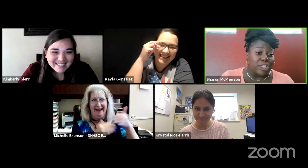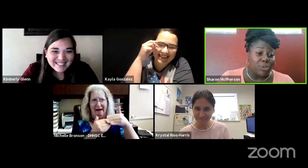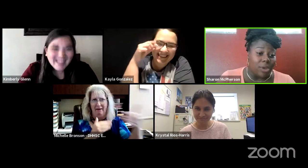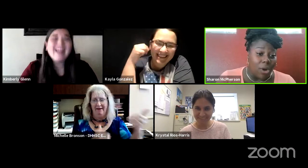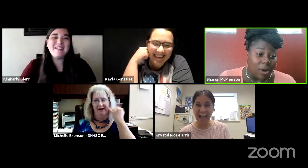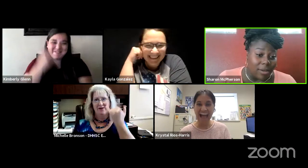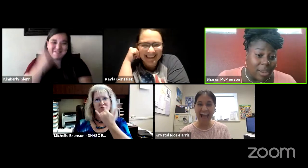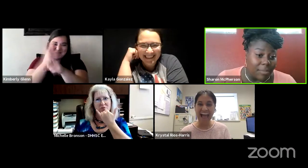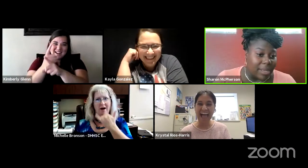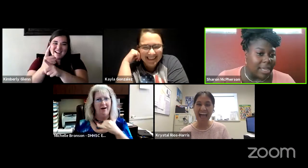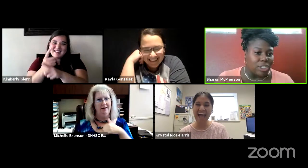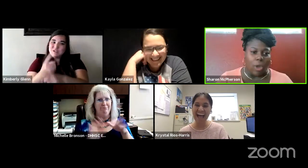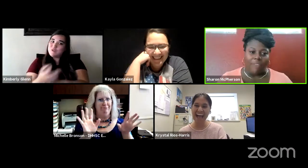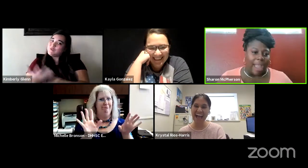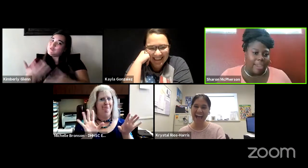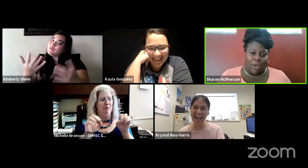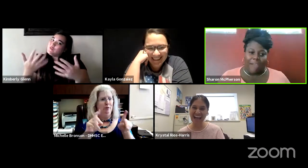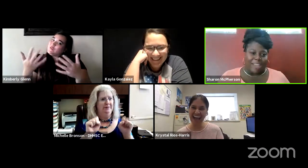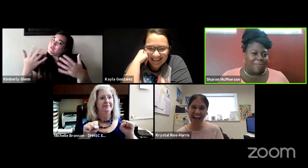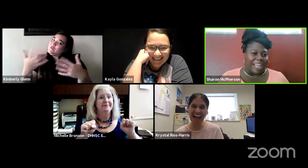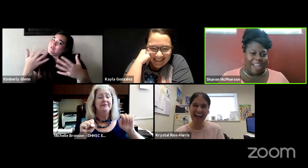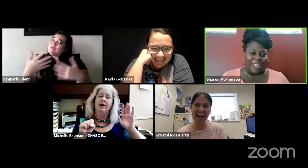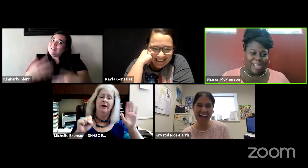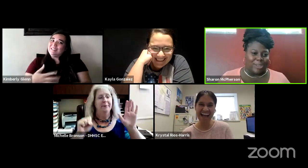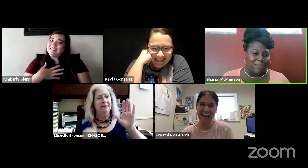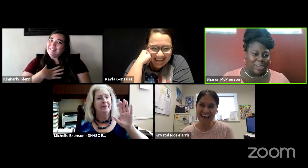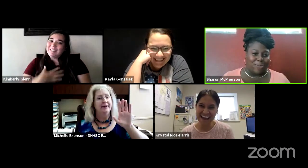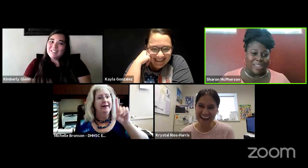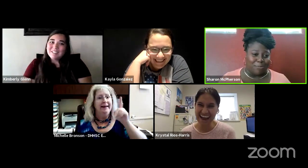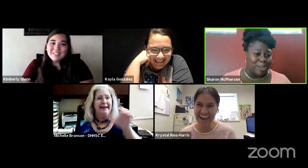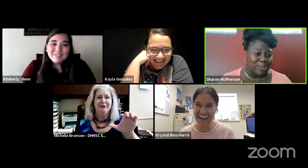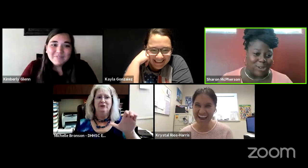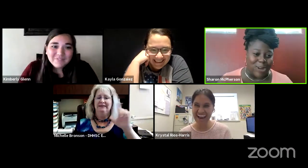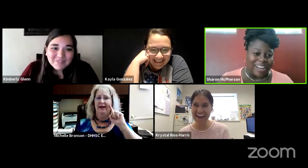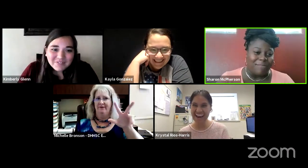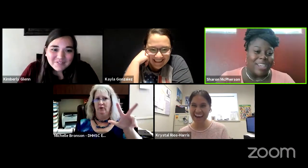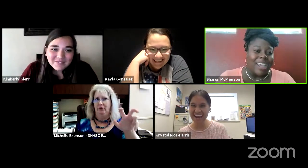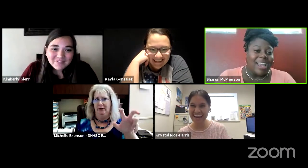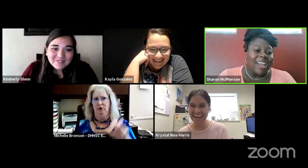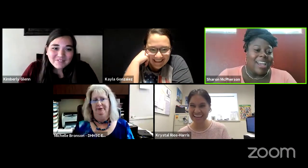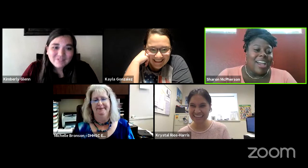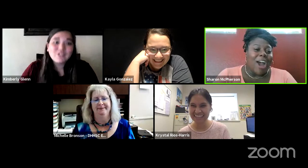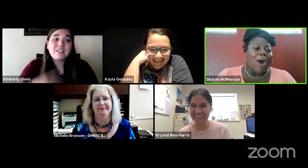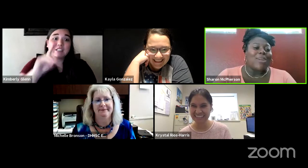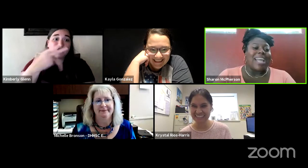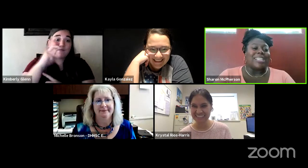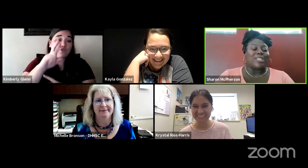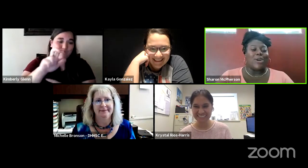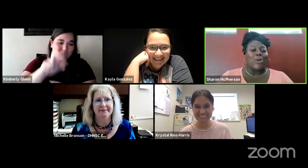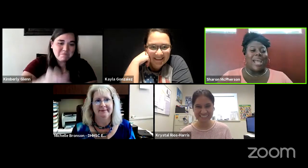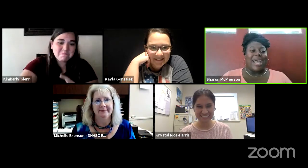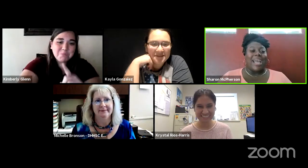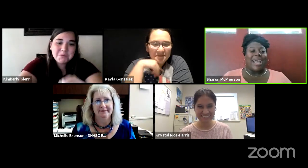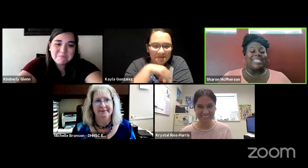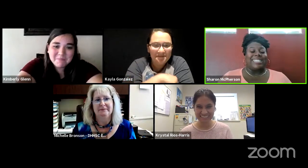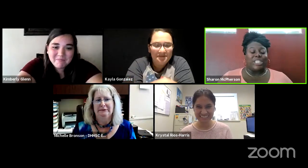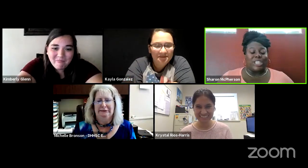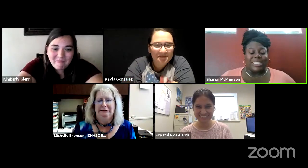Now the pressure is on because I feel like I have to answer everything, right? The pressure's on. Okay,